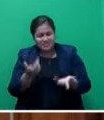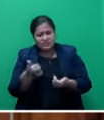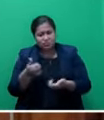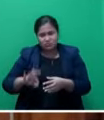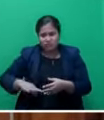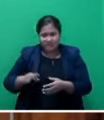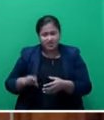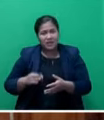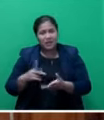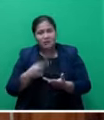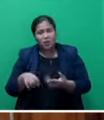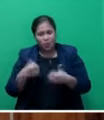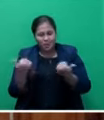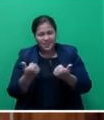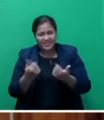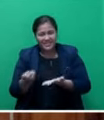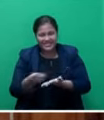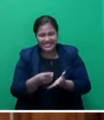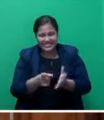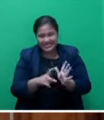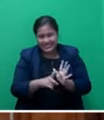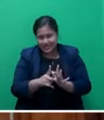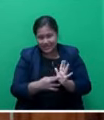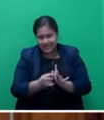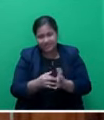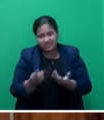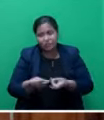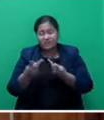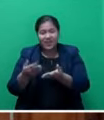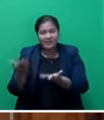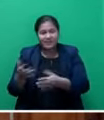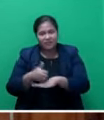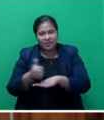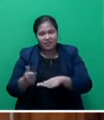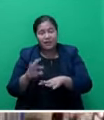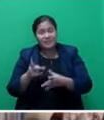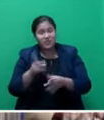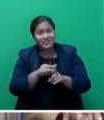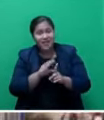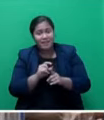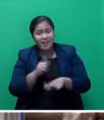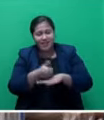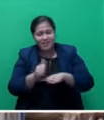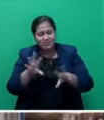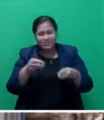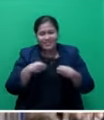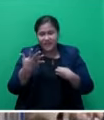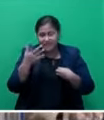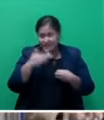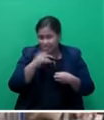and generous dividends and returns have been provided to government. For example, government received $500,000 for the year